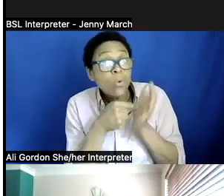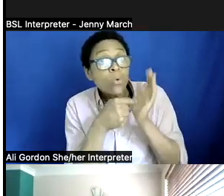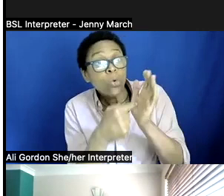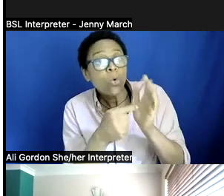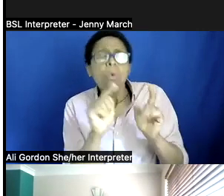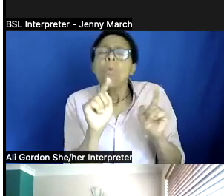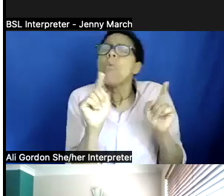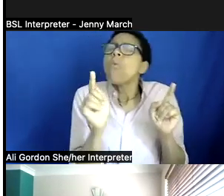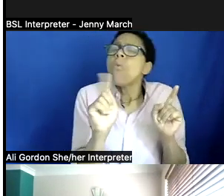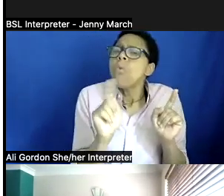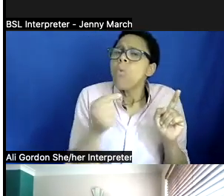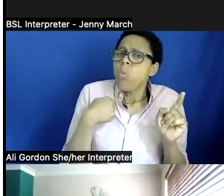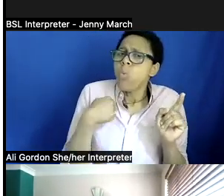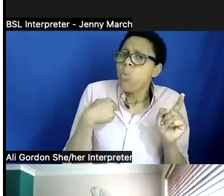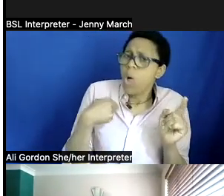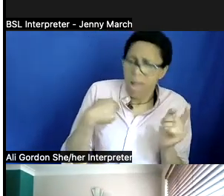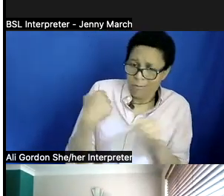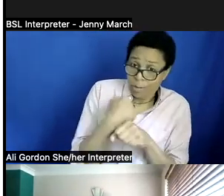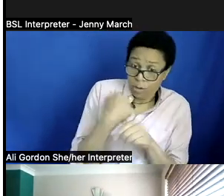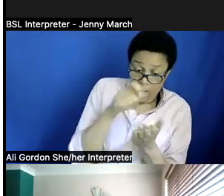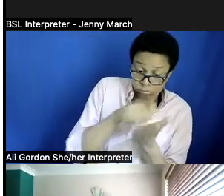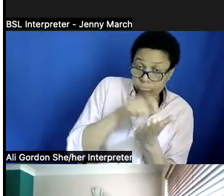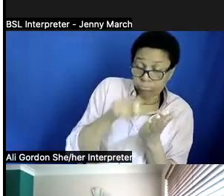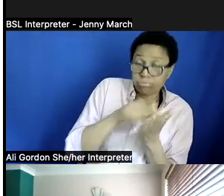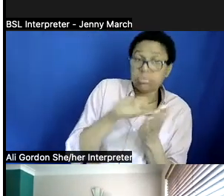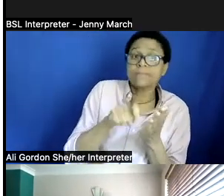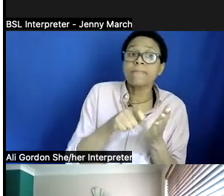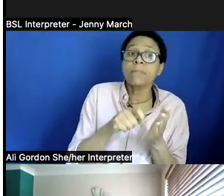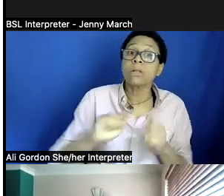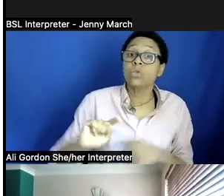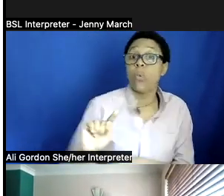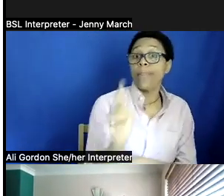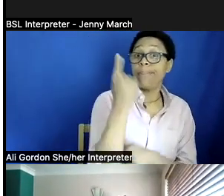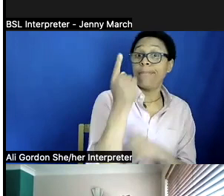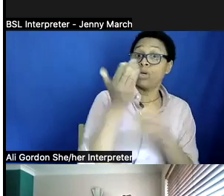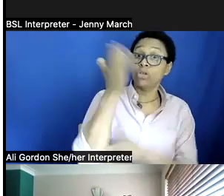one, please. Thank you. So when we had our first speakers,